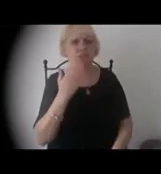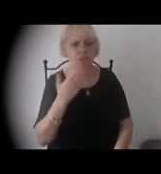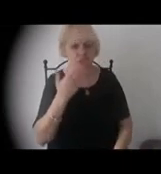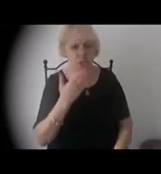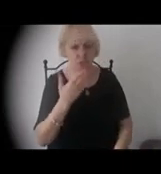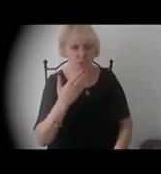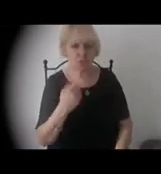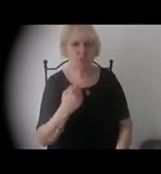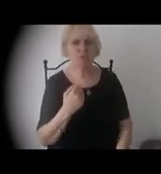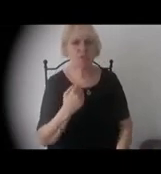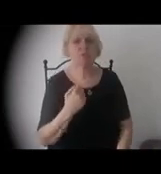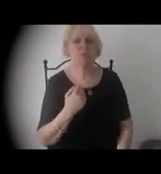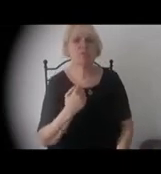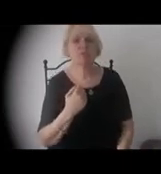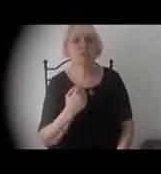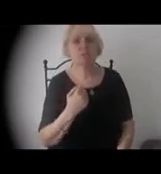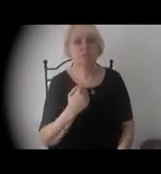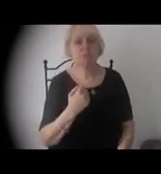health.